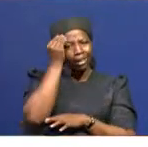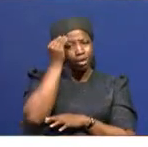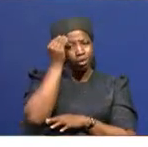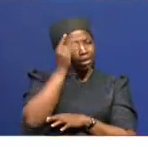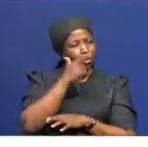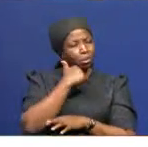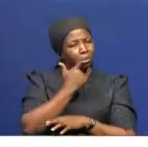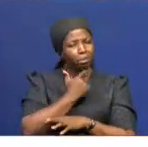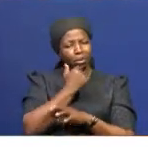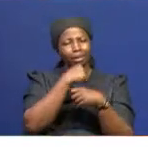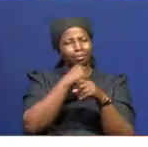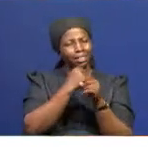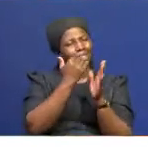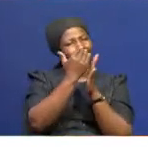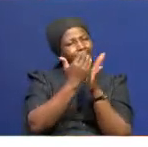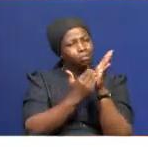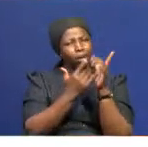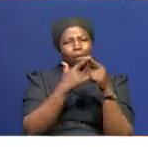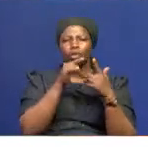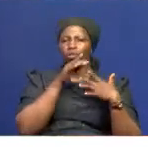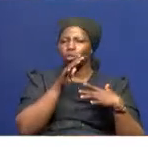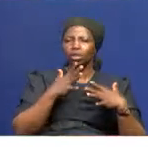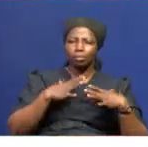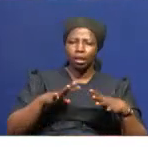statement, not the ones who are burning